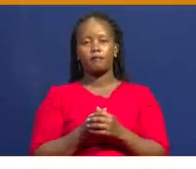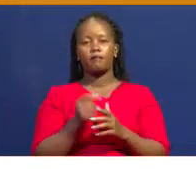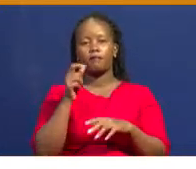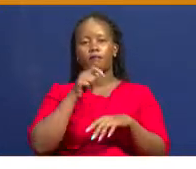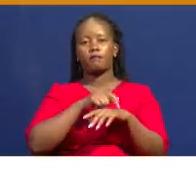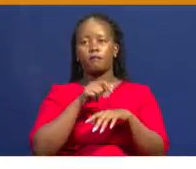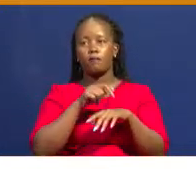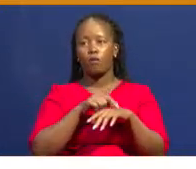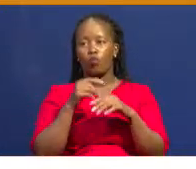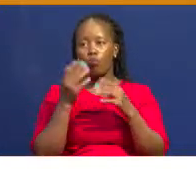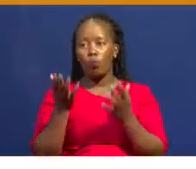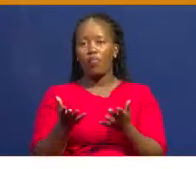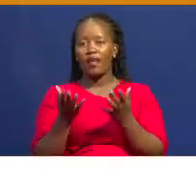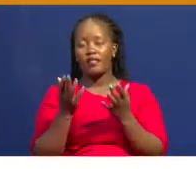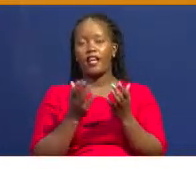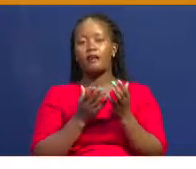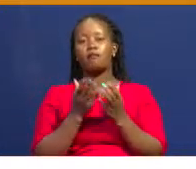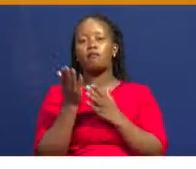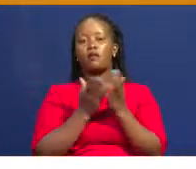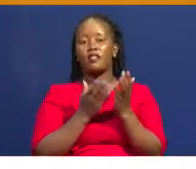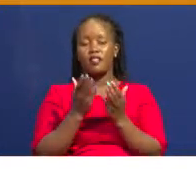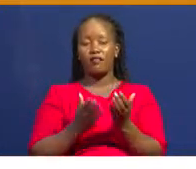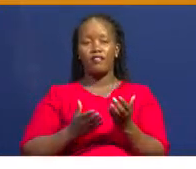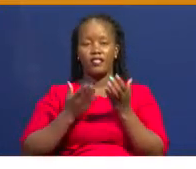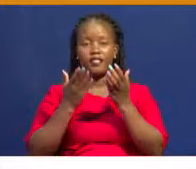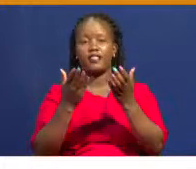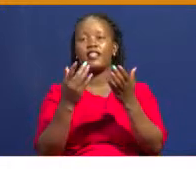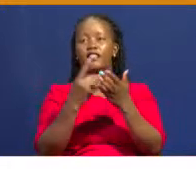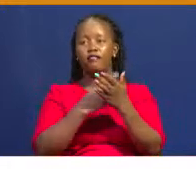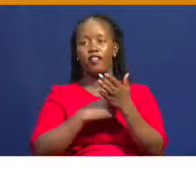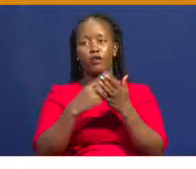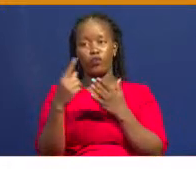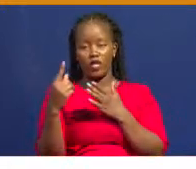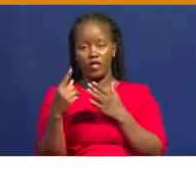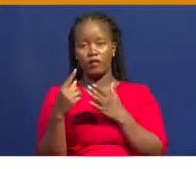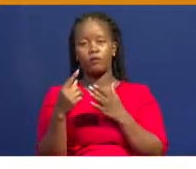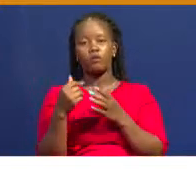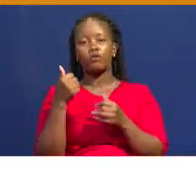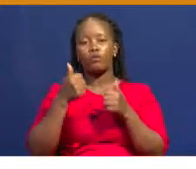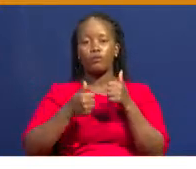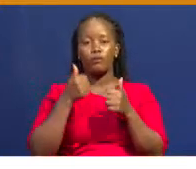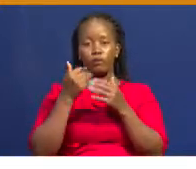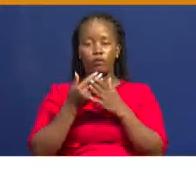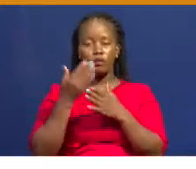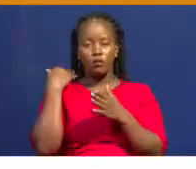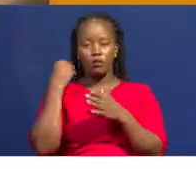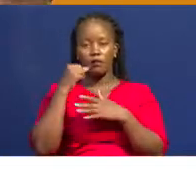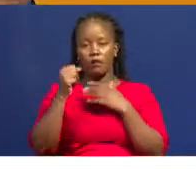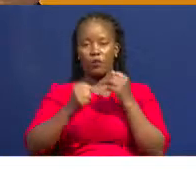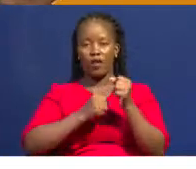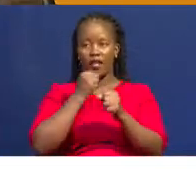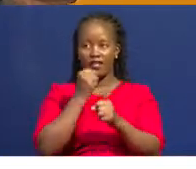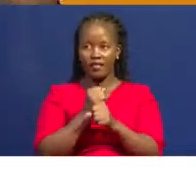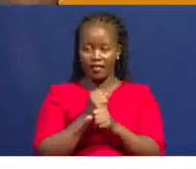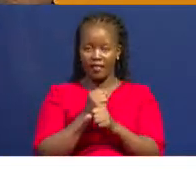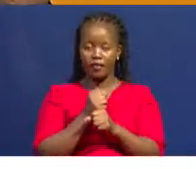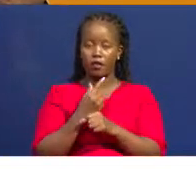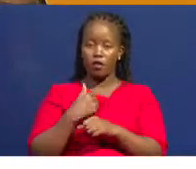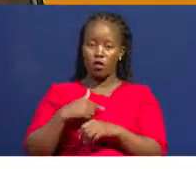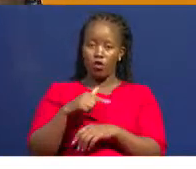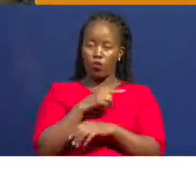the service delivery week, which was last year, we carried with